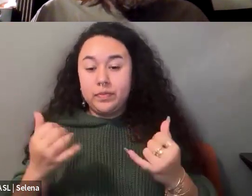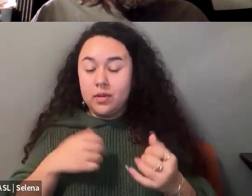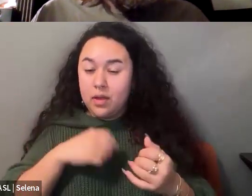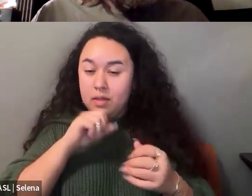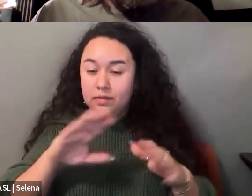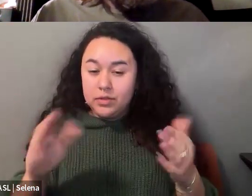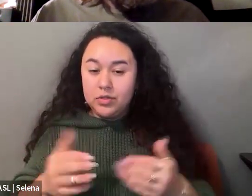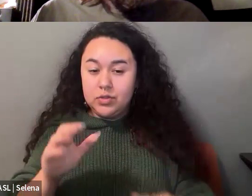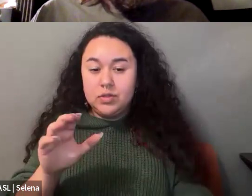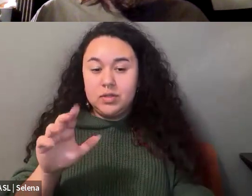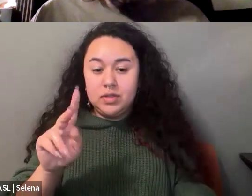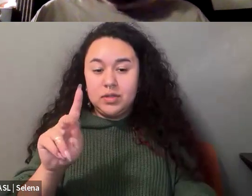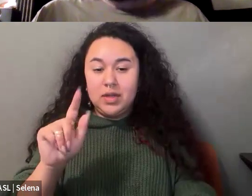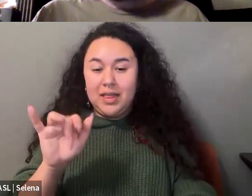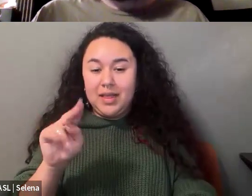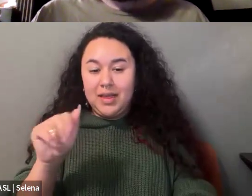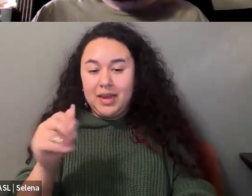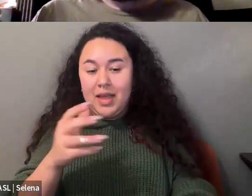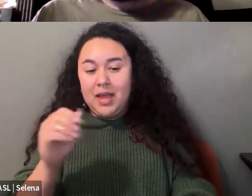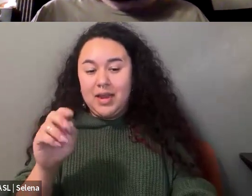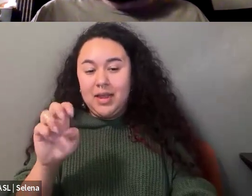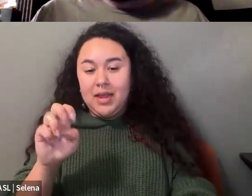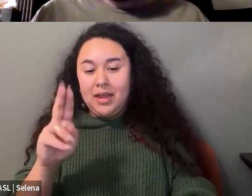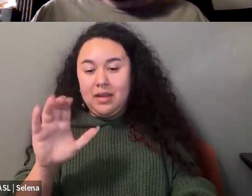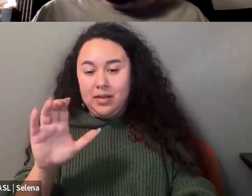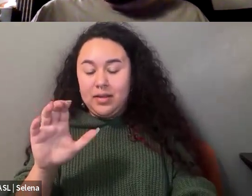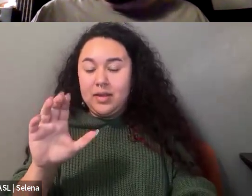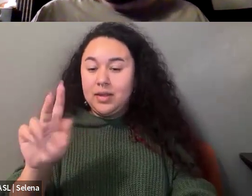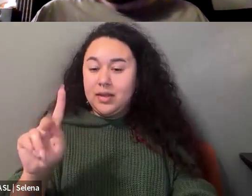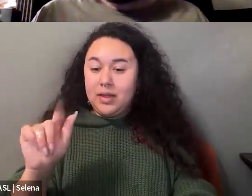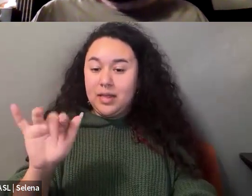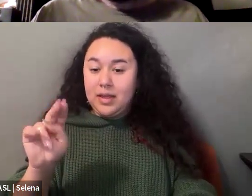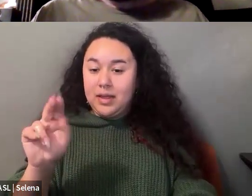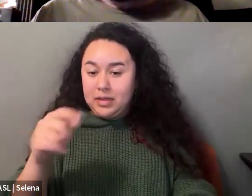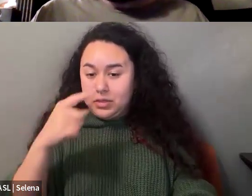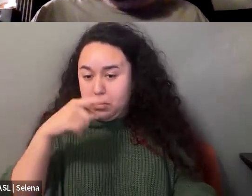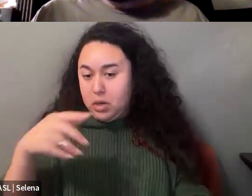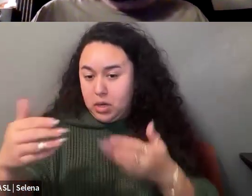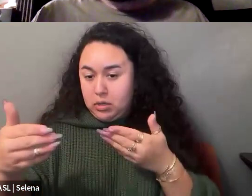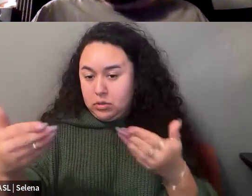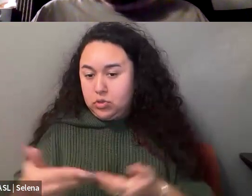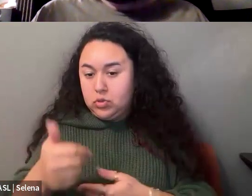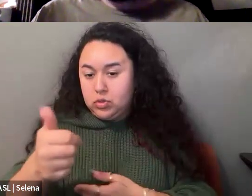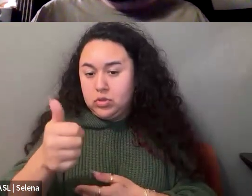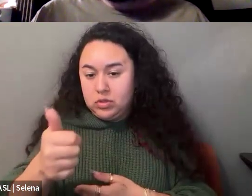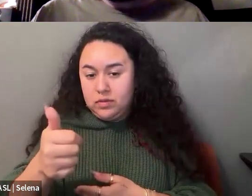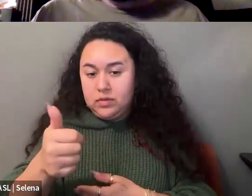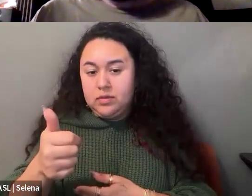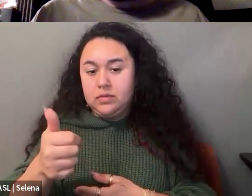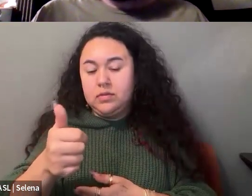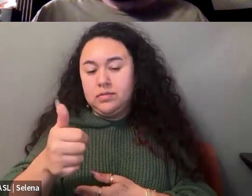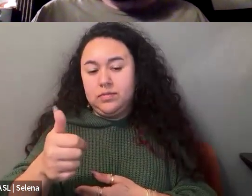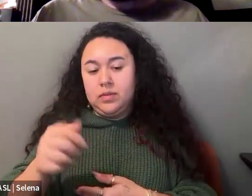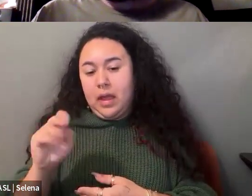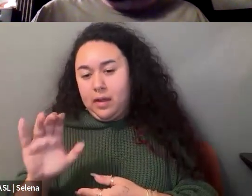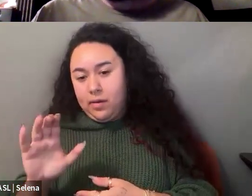introduce Kalina and Eric and ask you to, Kalina, if you want to start to introduce yourselves and